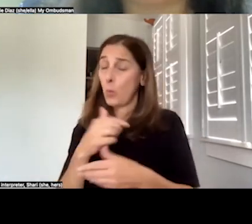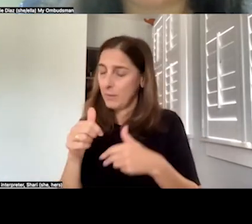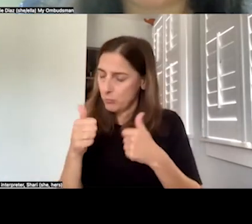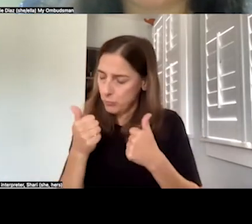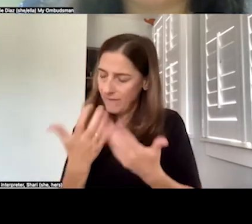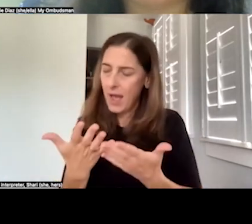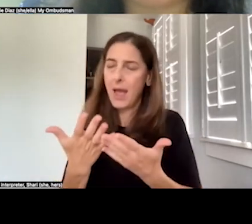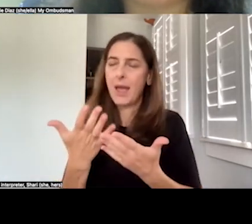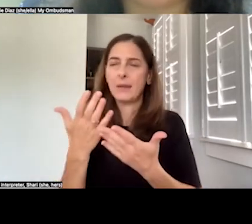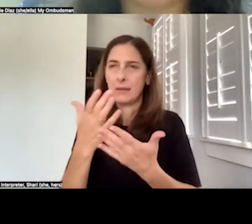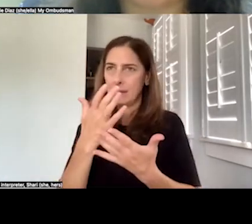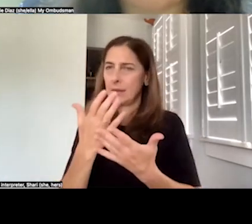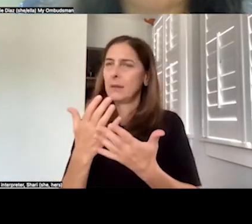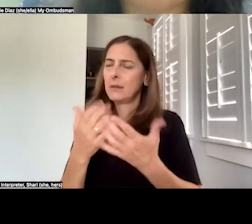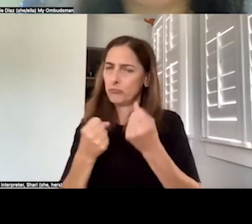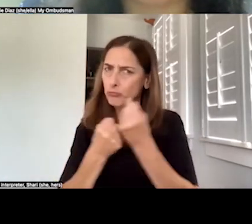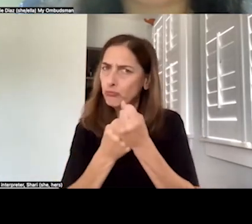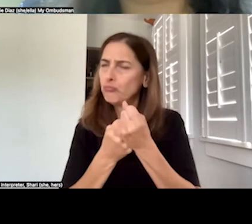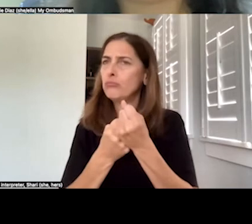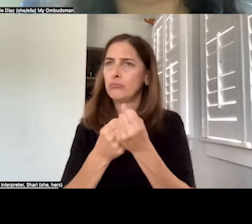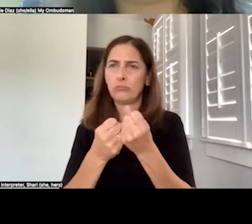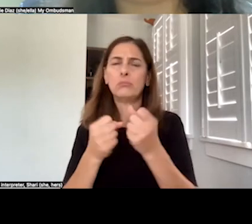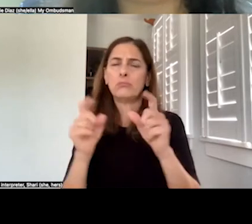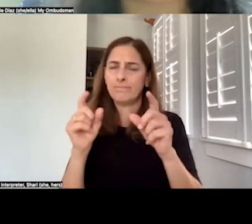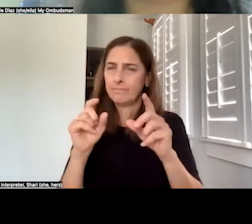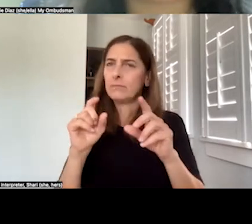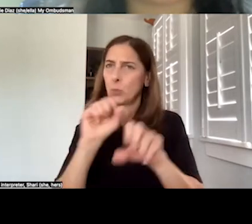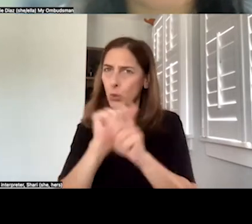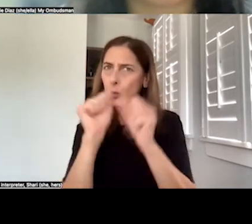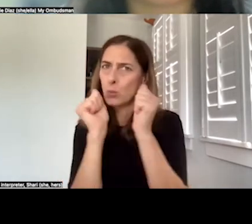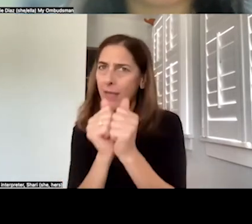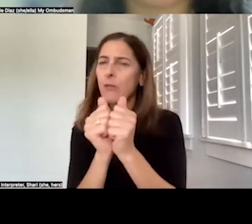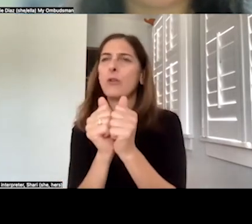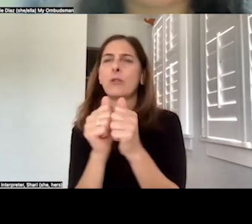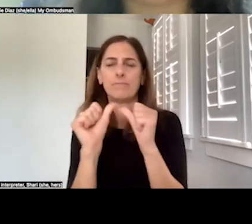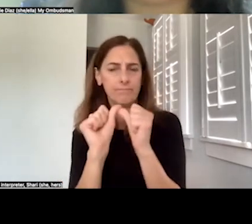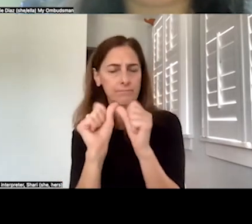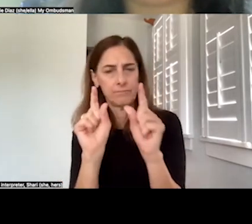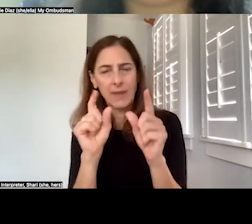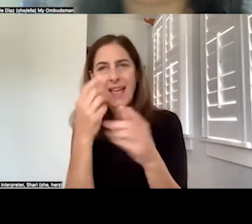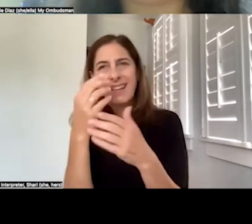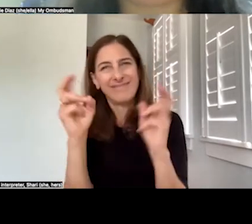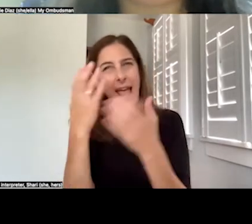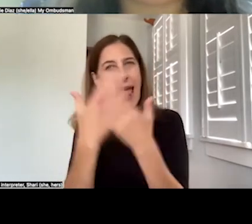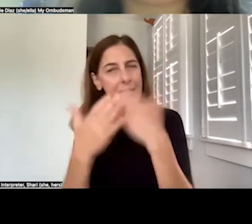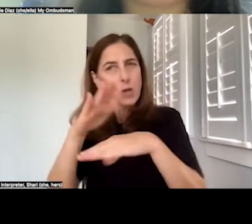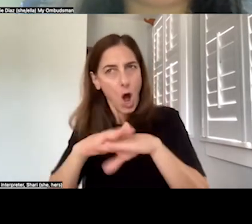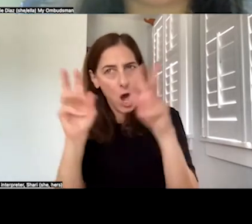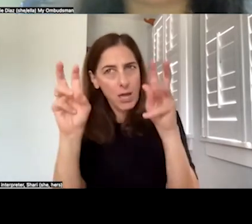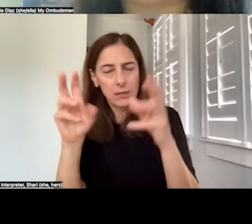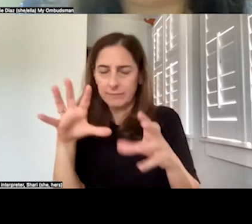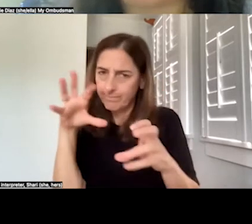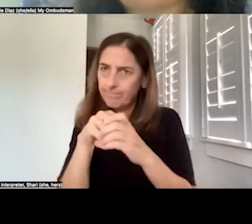support as much as one needs to get their questions answered or any challenges addressed. And because we don't focus